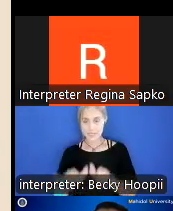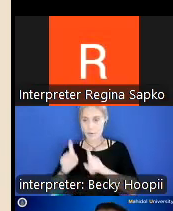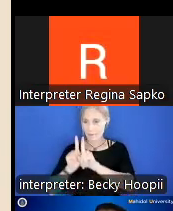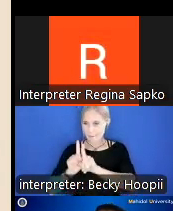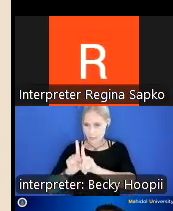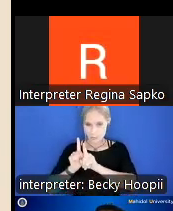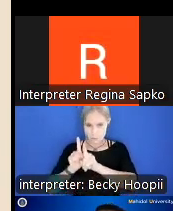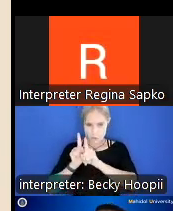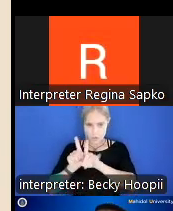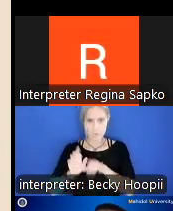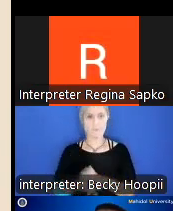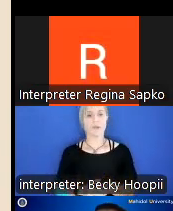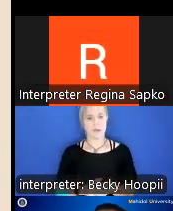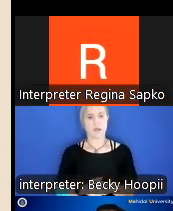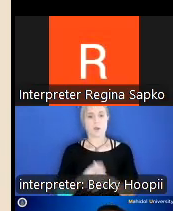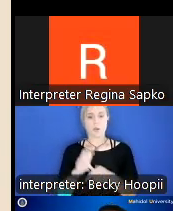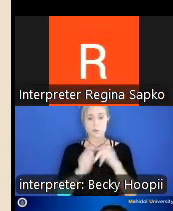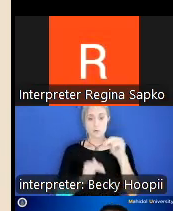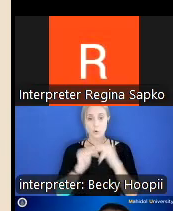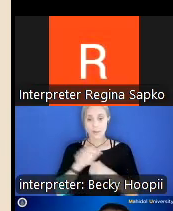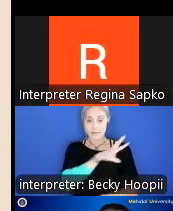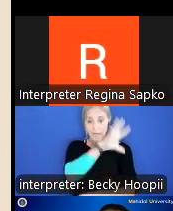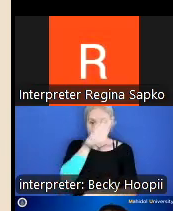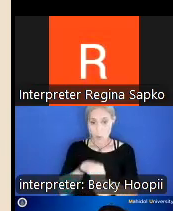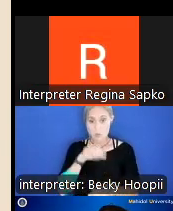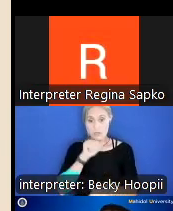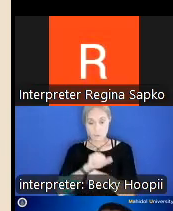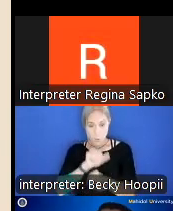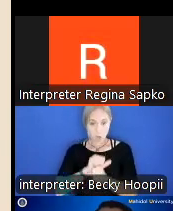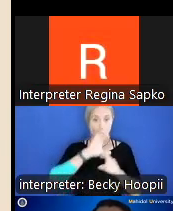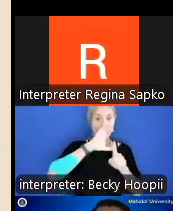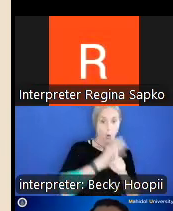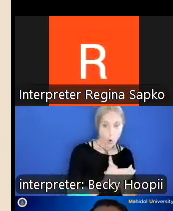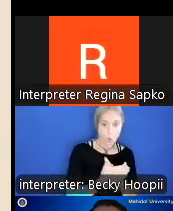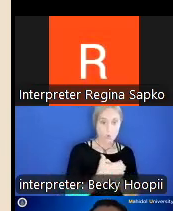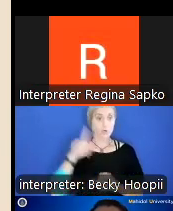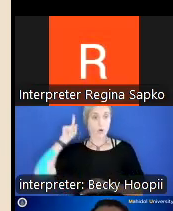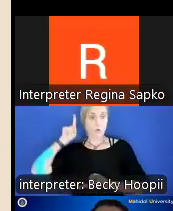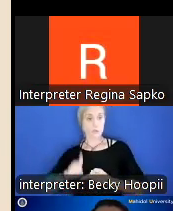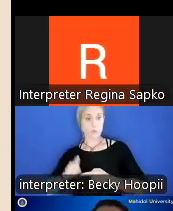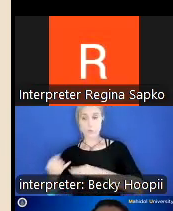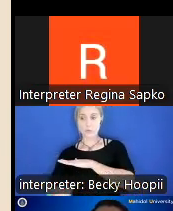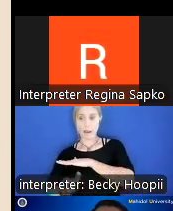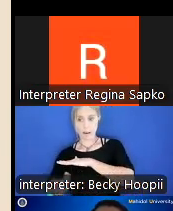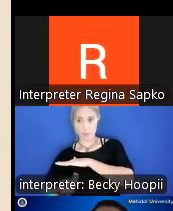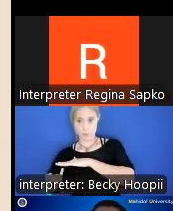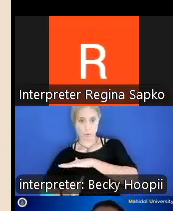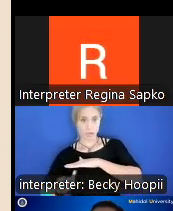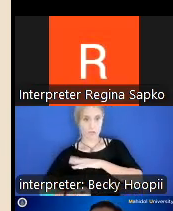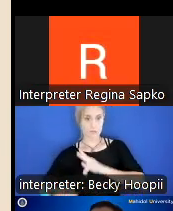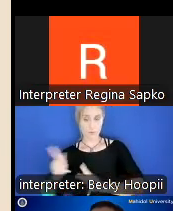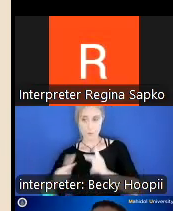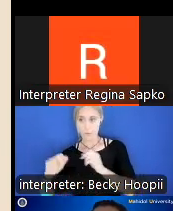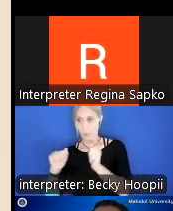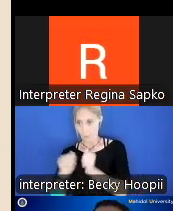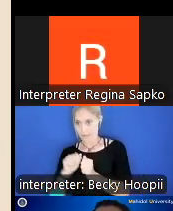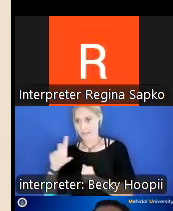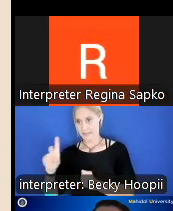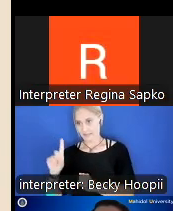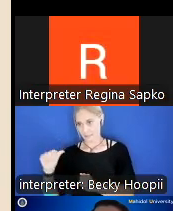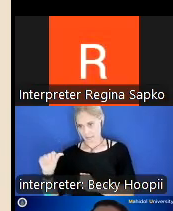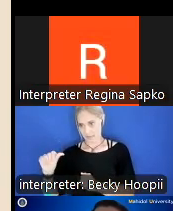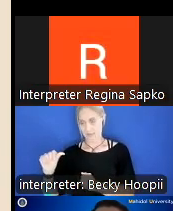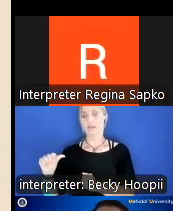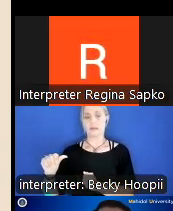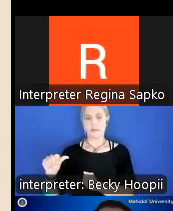to build inclusive work, further reduce isolation among person with disability and their